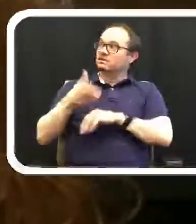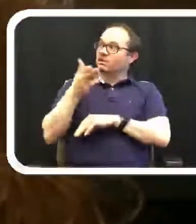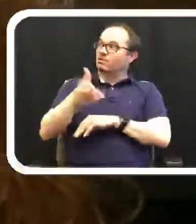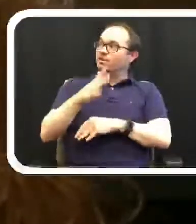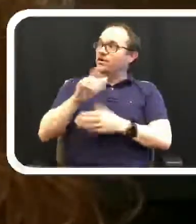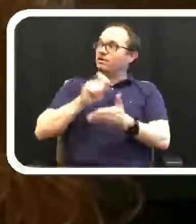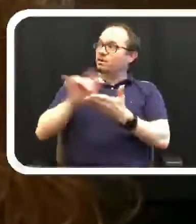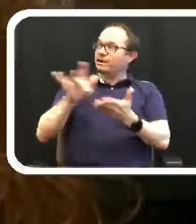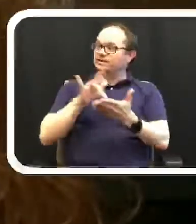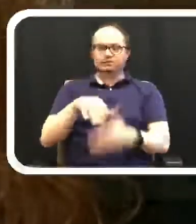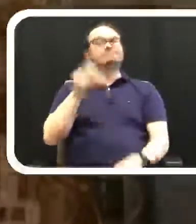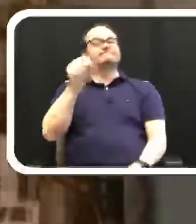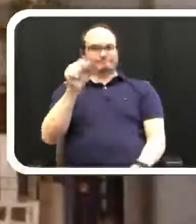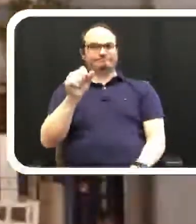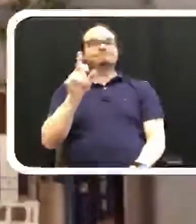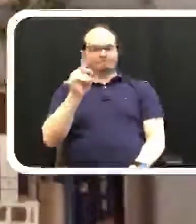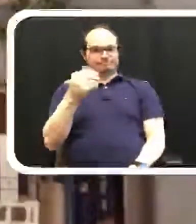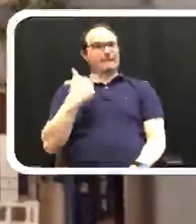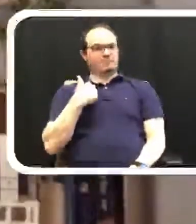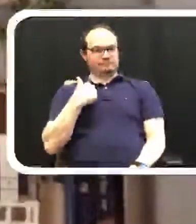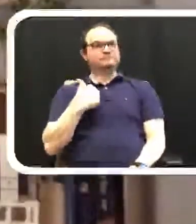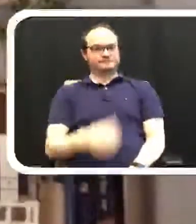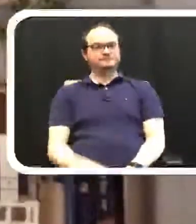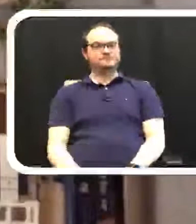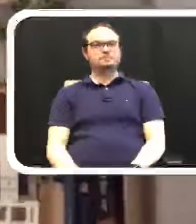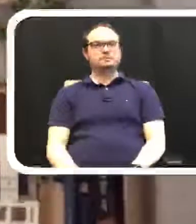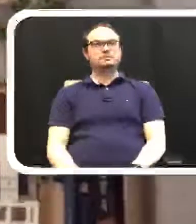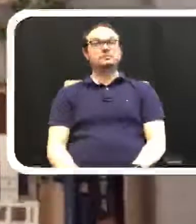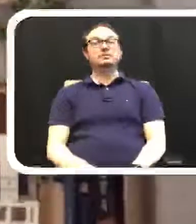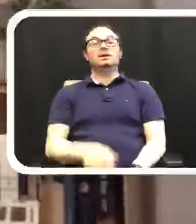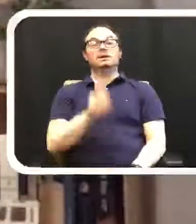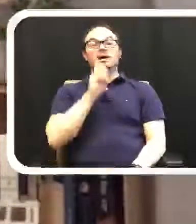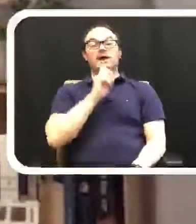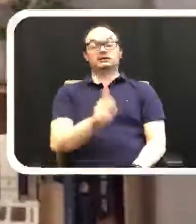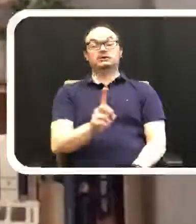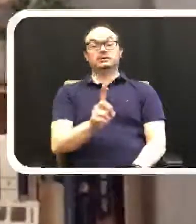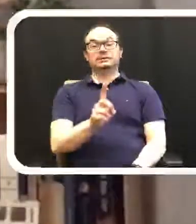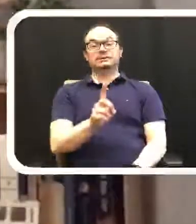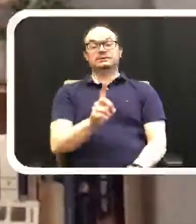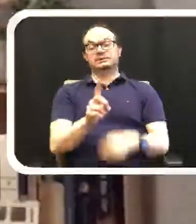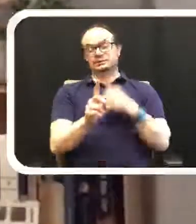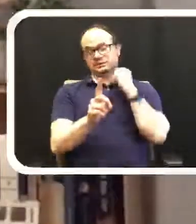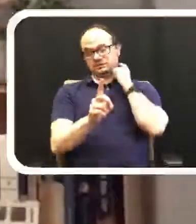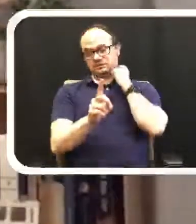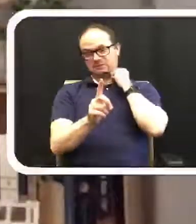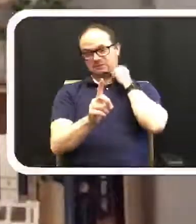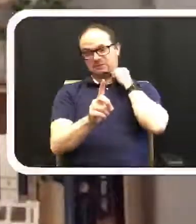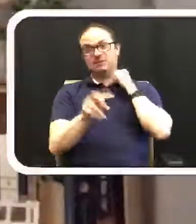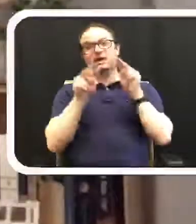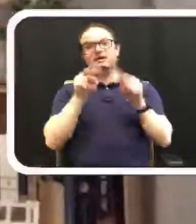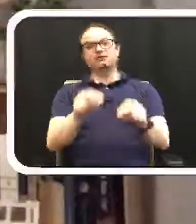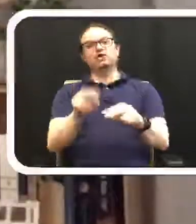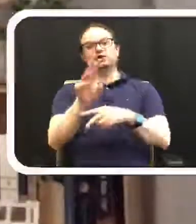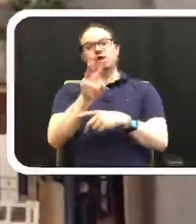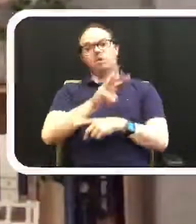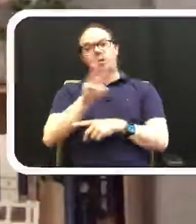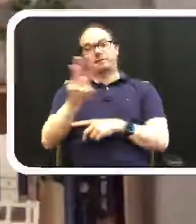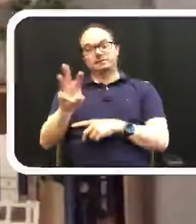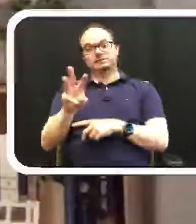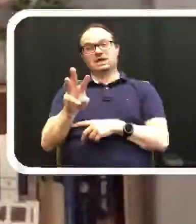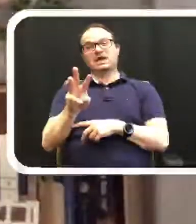there at the center? Absolutely, yes. We have, and actually, if you go on our website or our Facebook